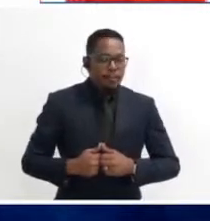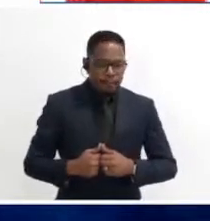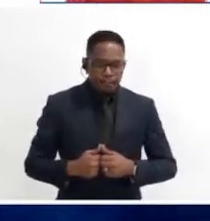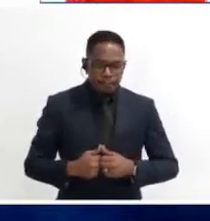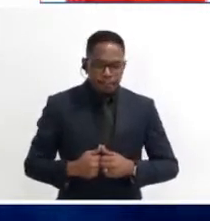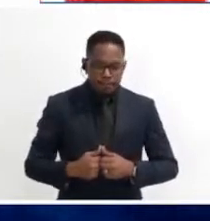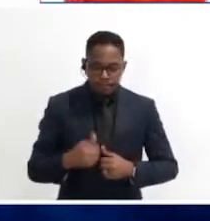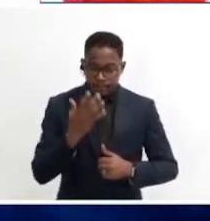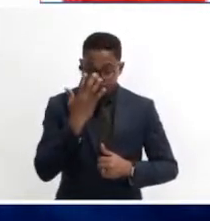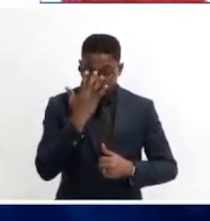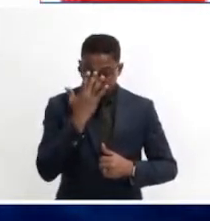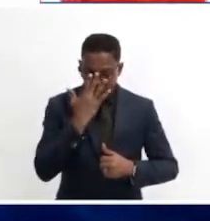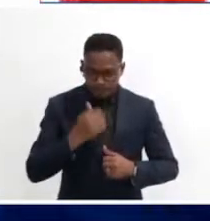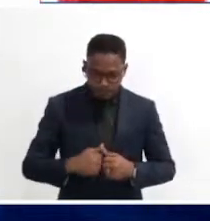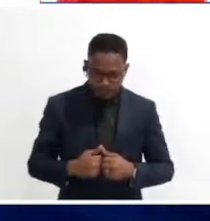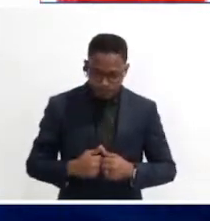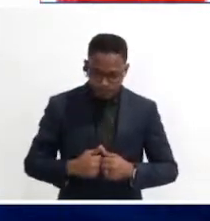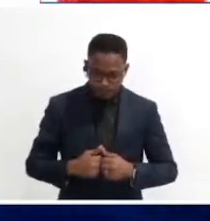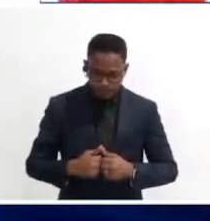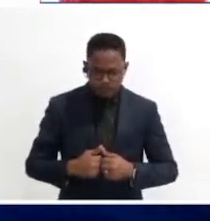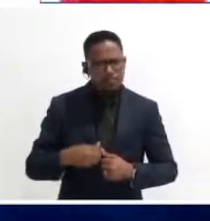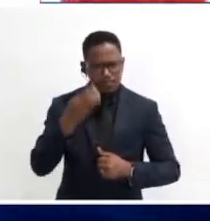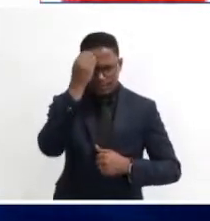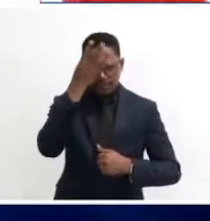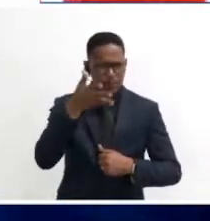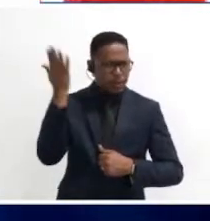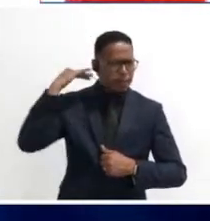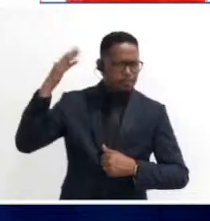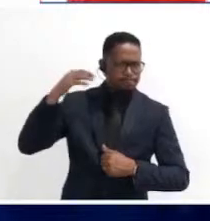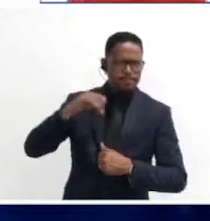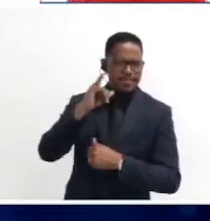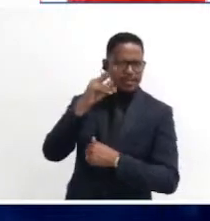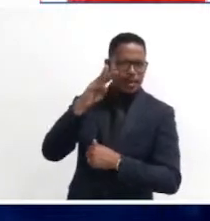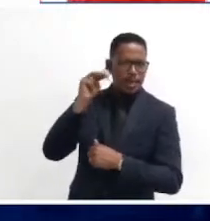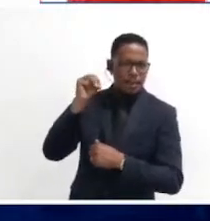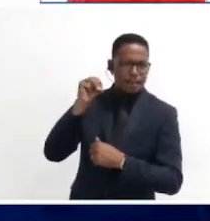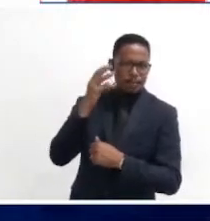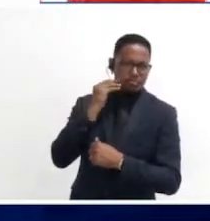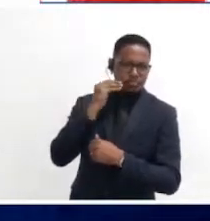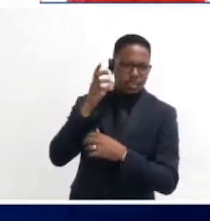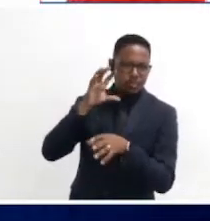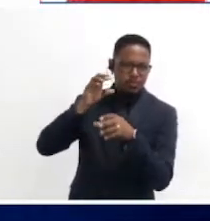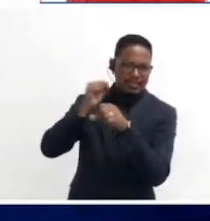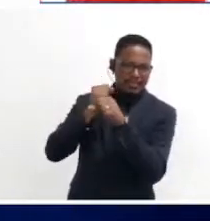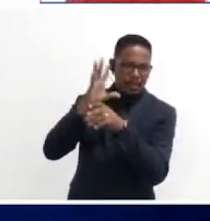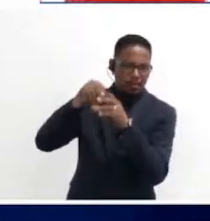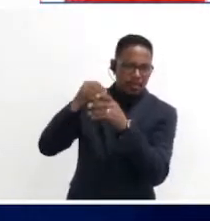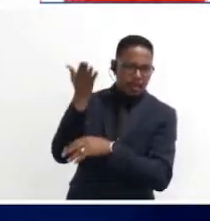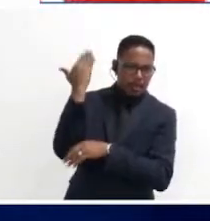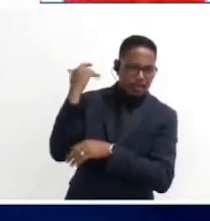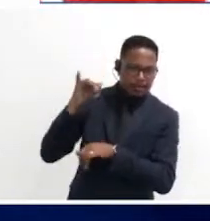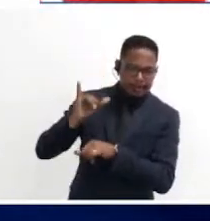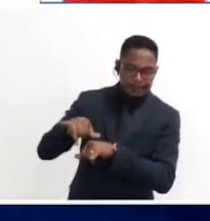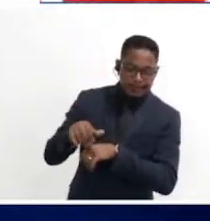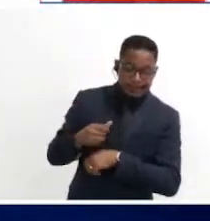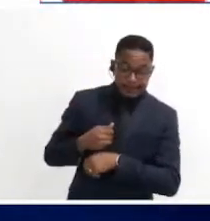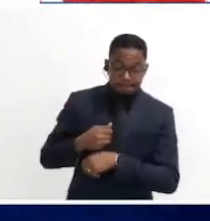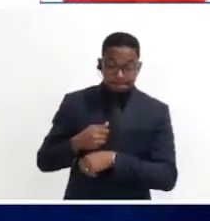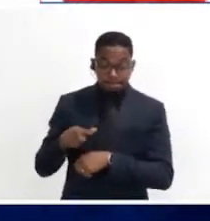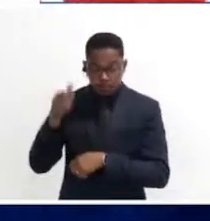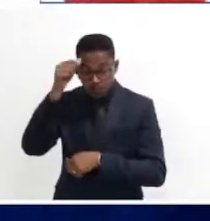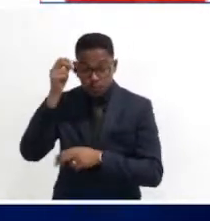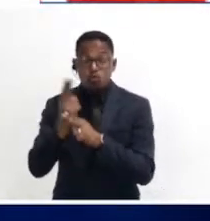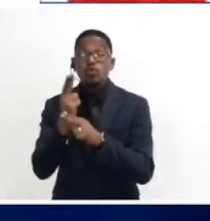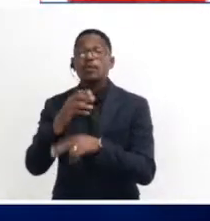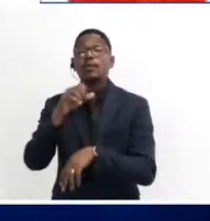one. As I mentioned, IBM, when I was there, used ceramics, and they actually used them up. They were probably the last major